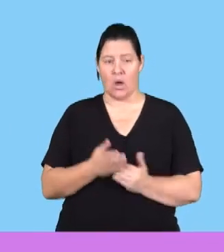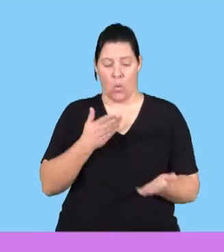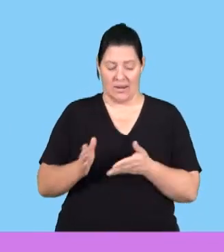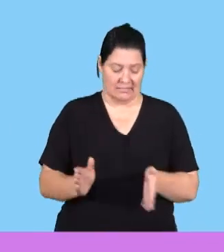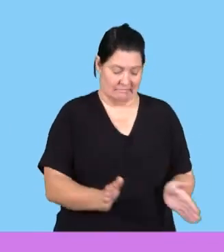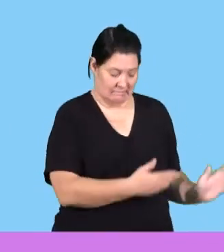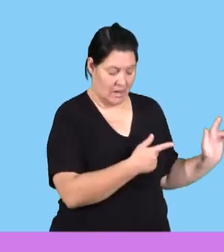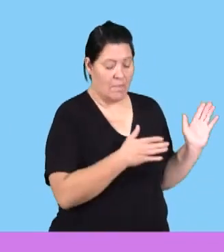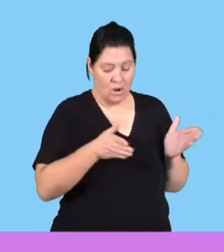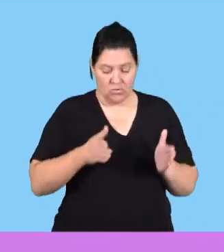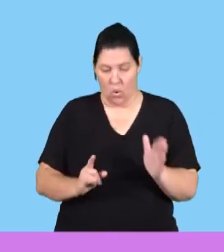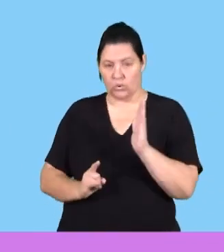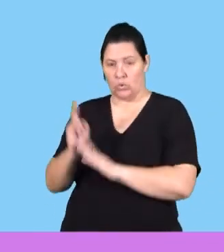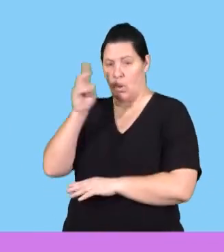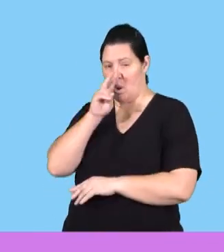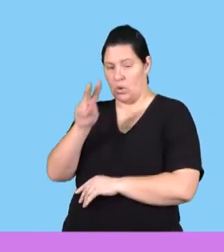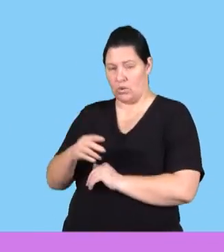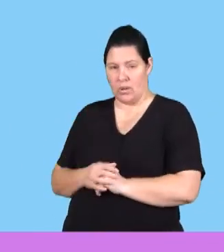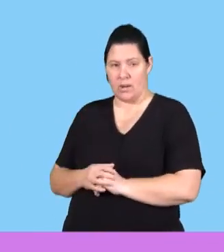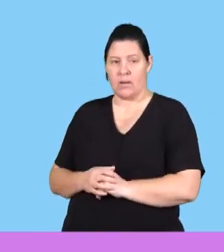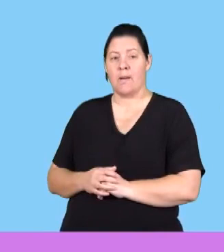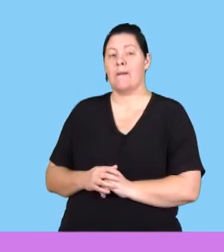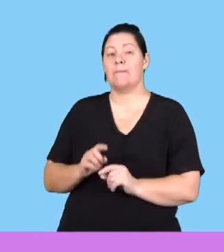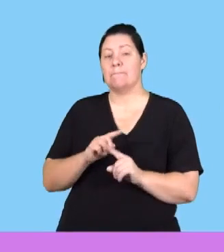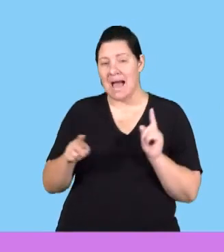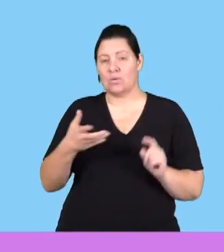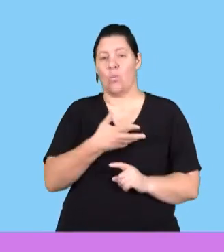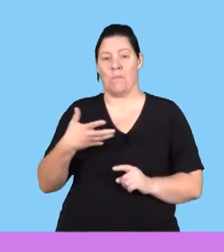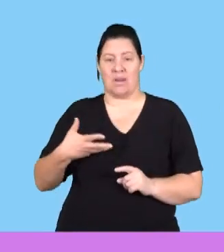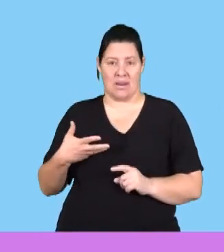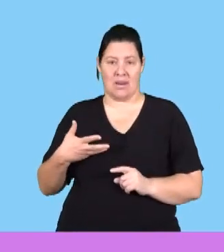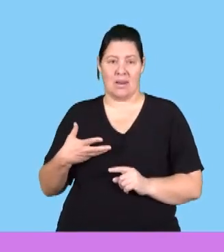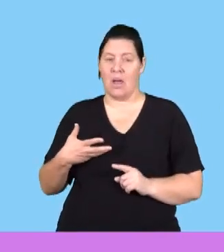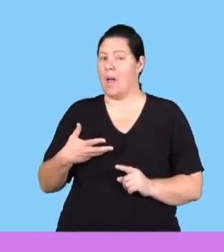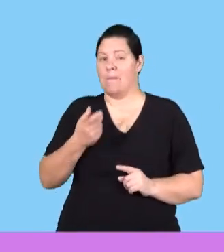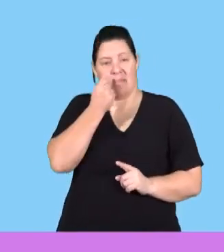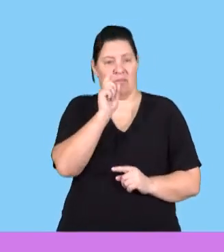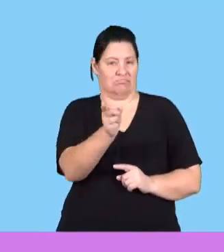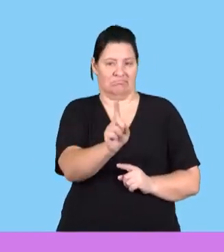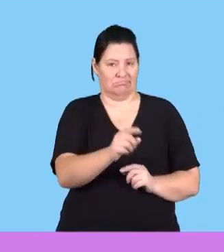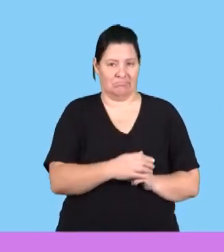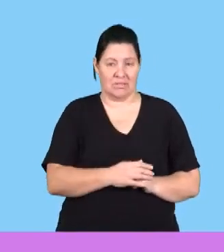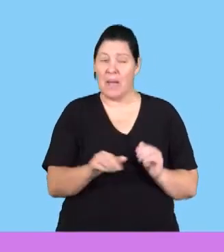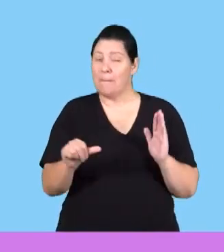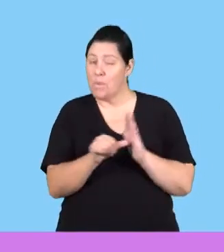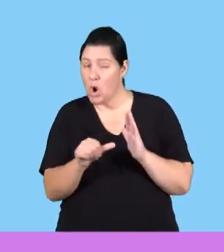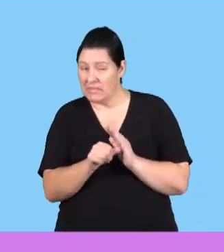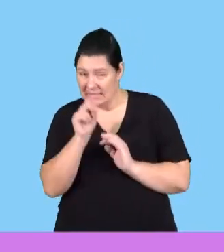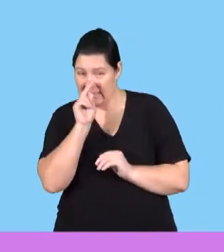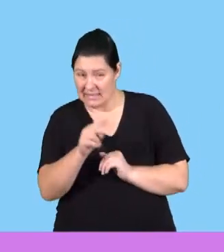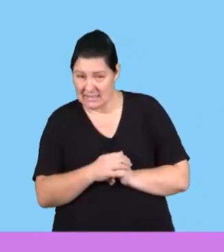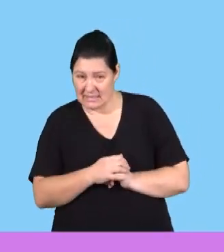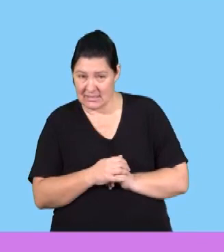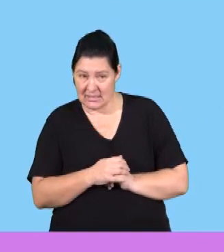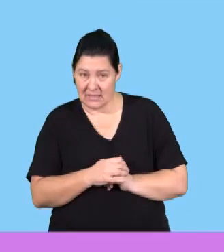done with my weight. I'm no longer looking at that. What else is important? It must be a female, not a male. Can you see how important it